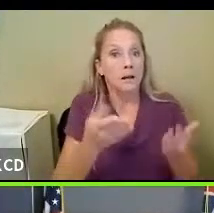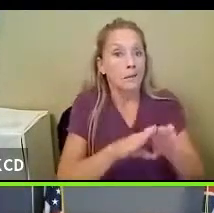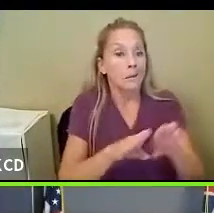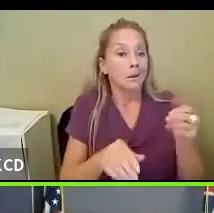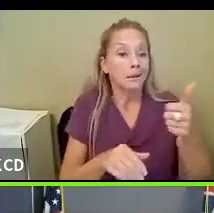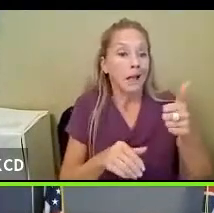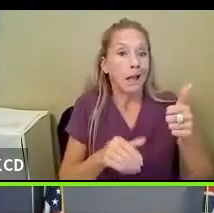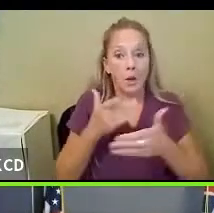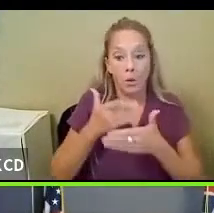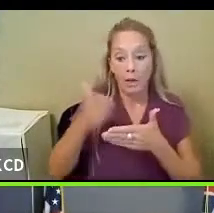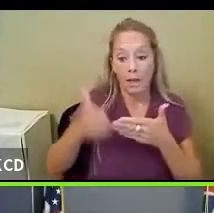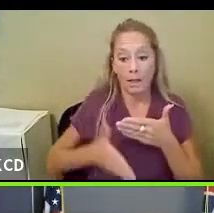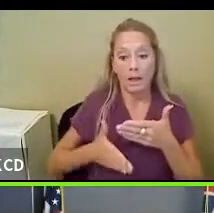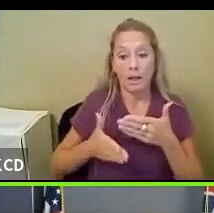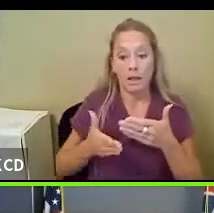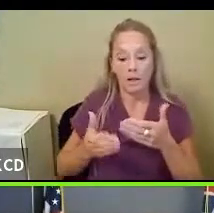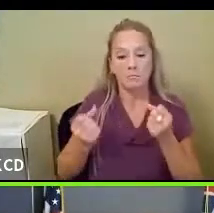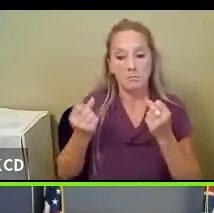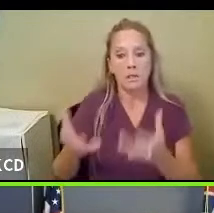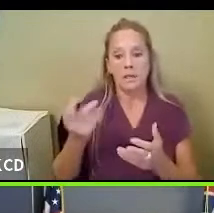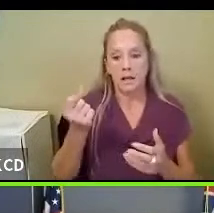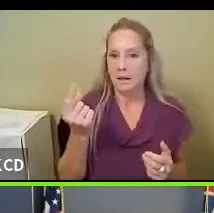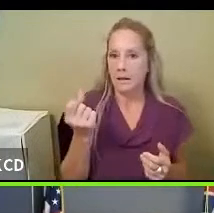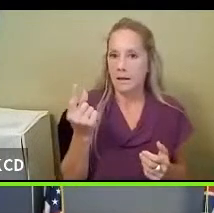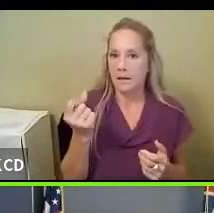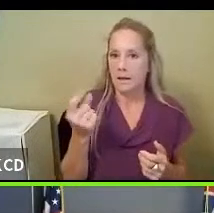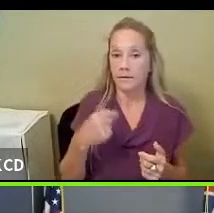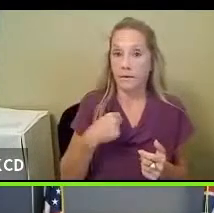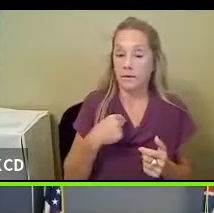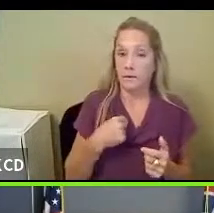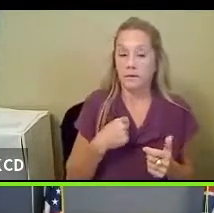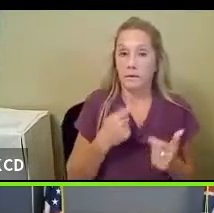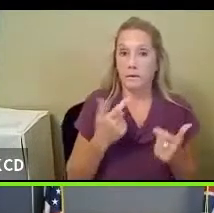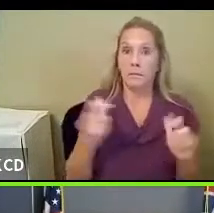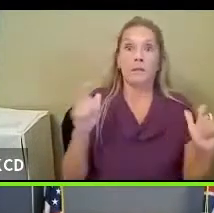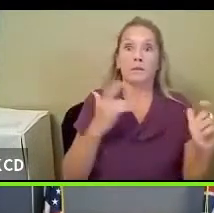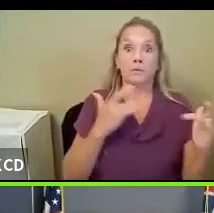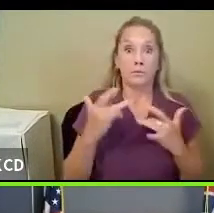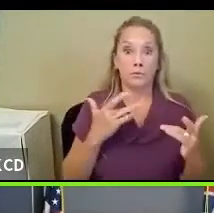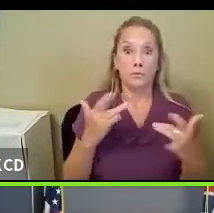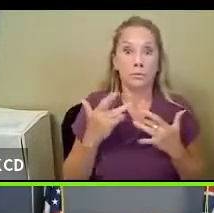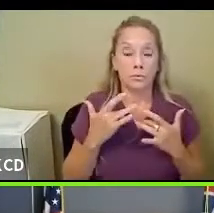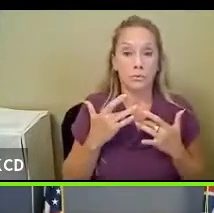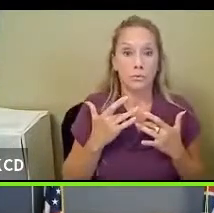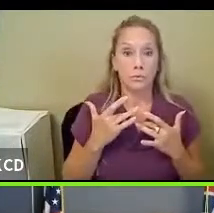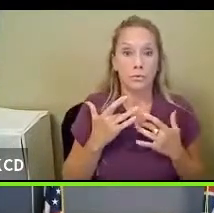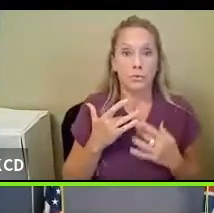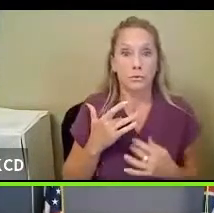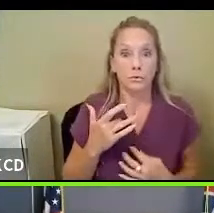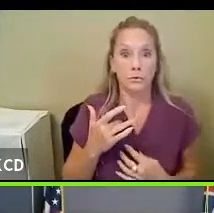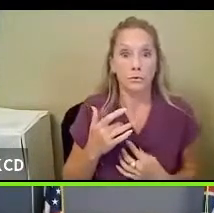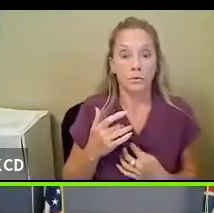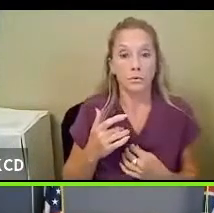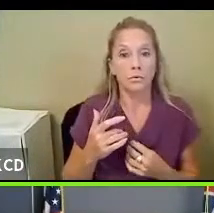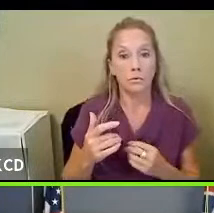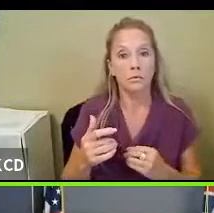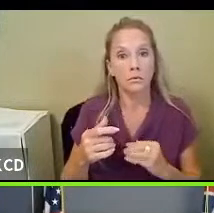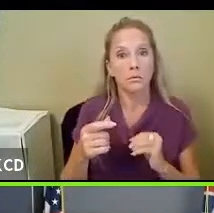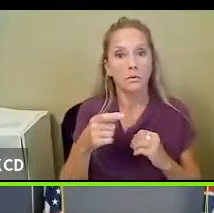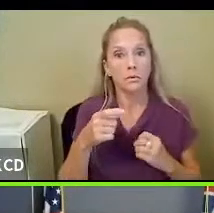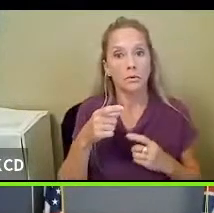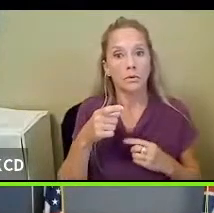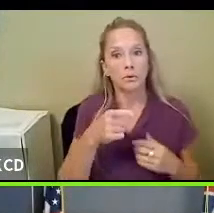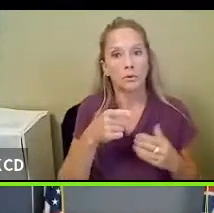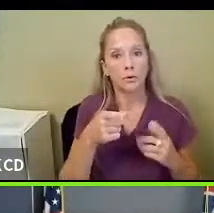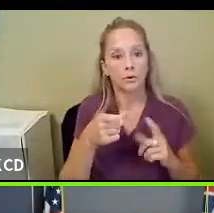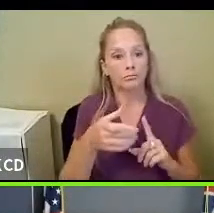of them close at 11. And my major concern here is that you're capturing those establishments,